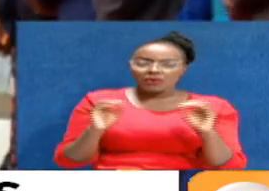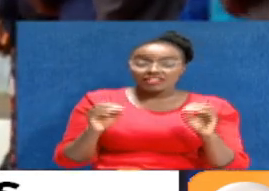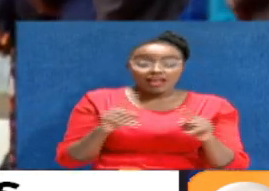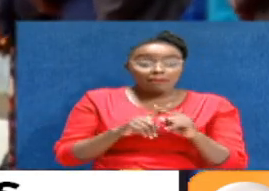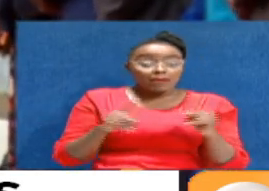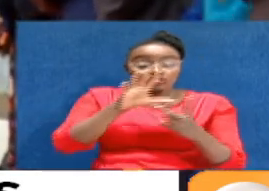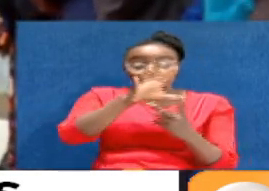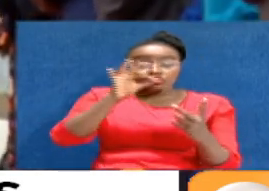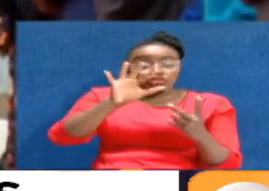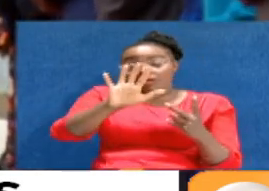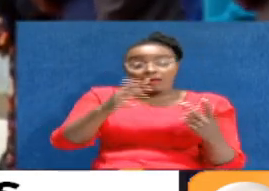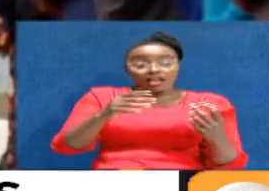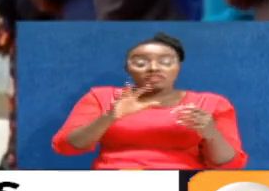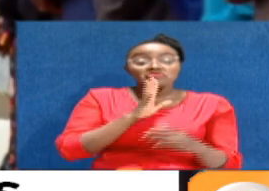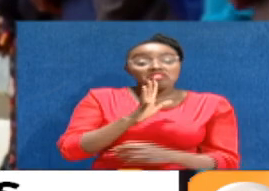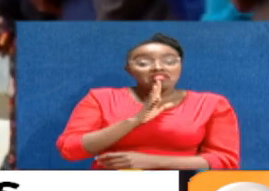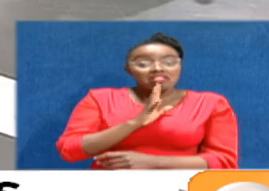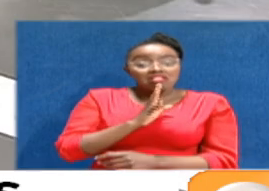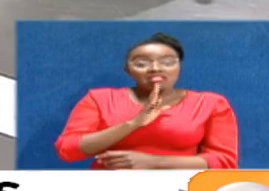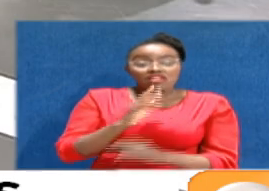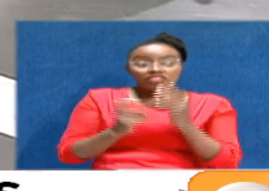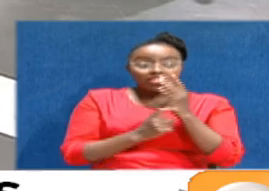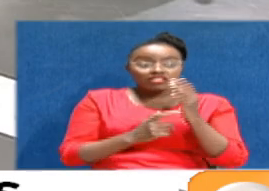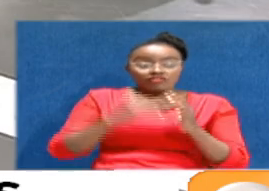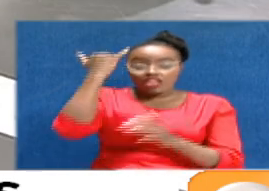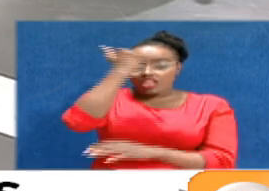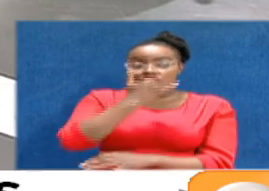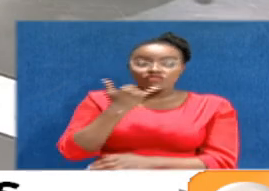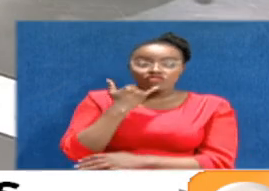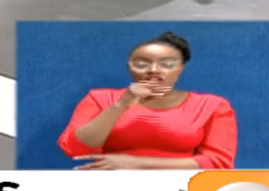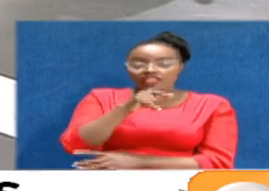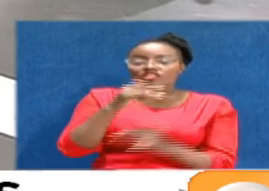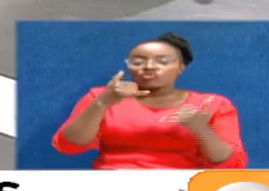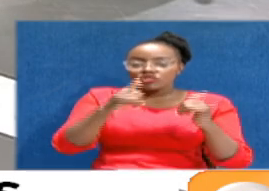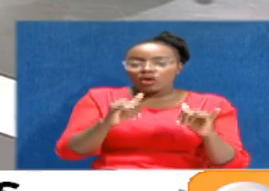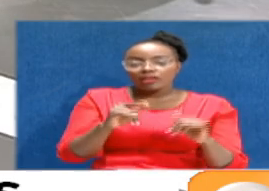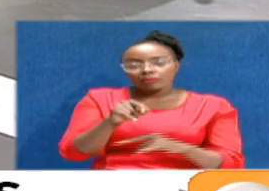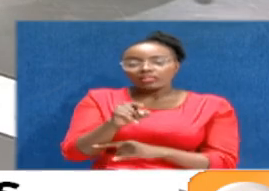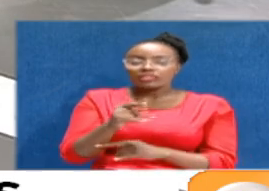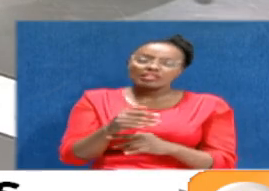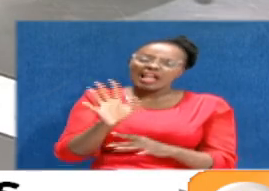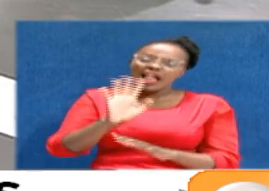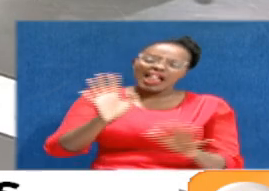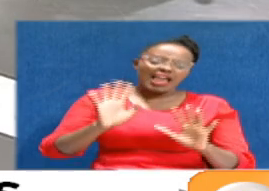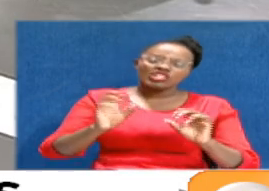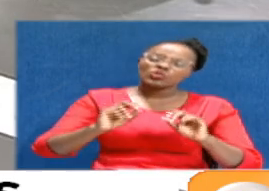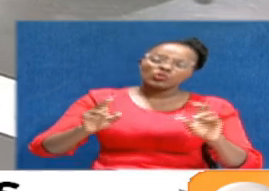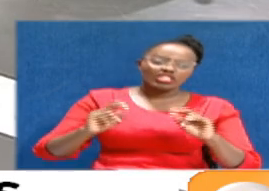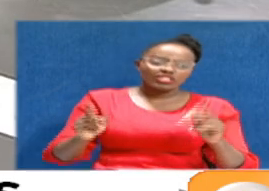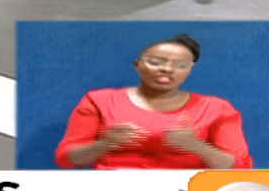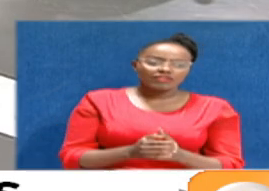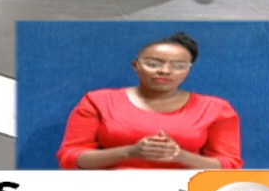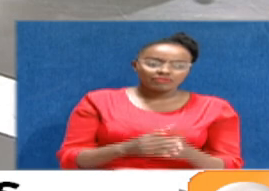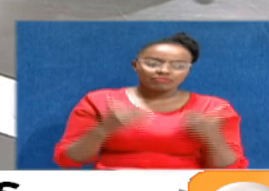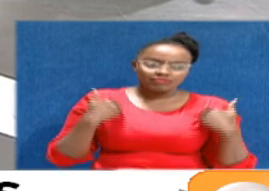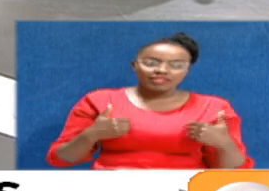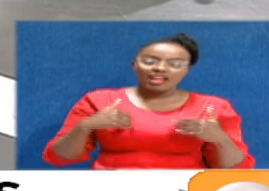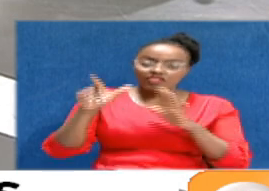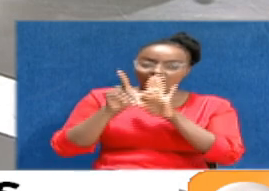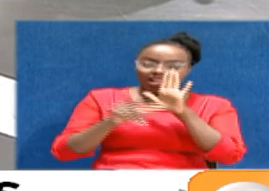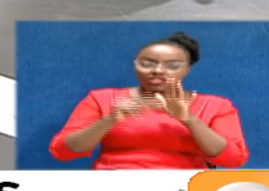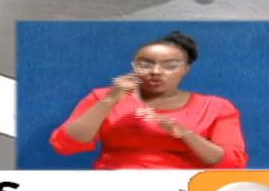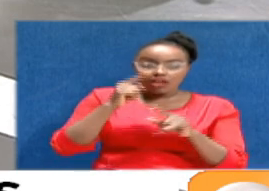But the choice is yours, you know. Yeah, exactly. Yvonne, that is a setup. No, it's not. I mean, I have lessons